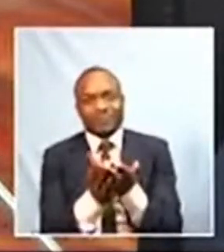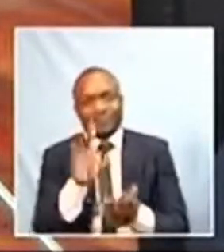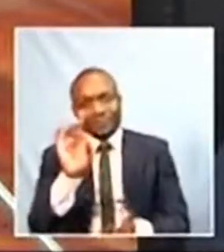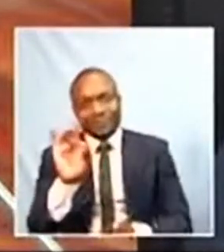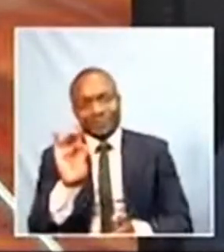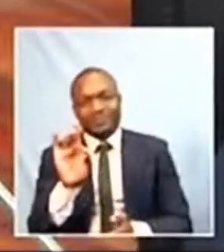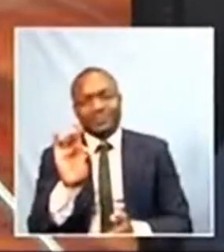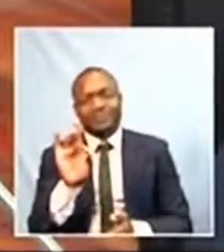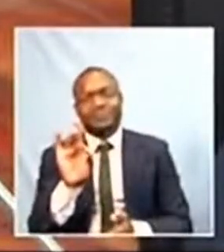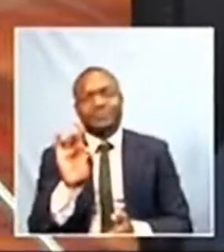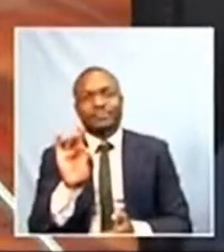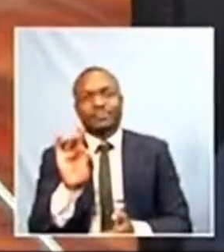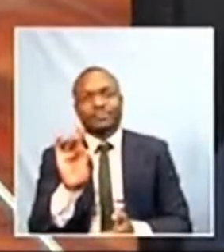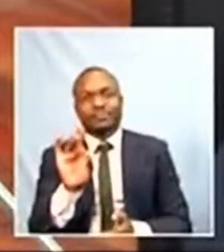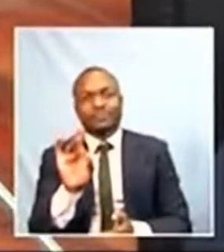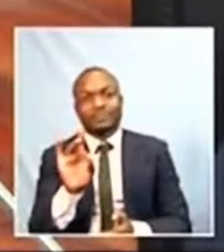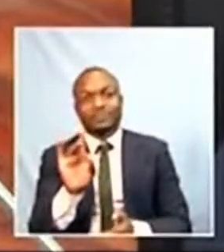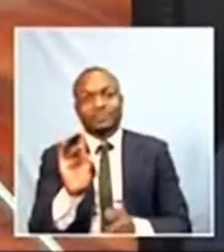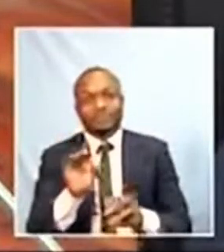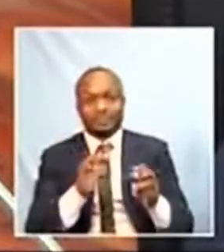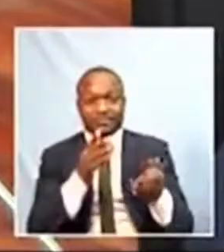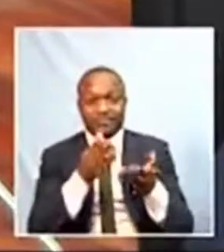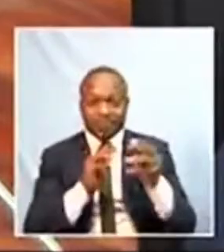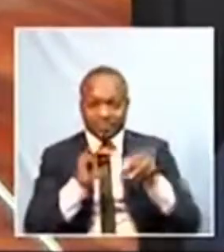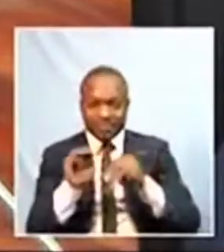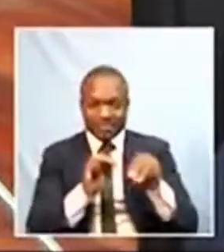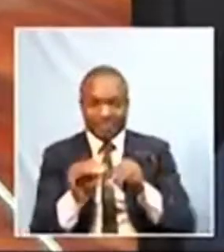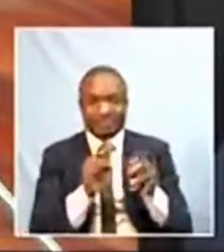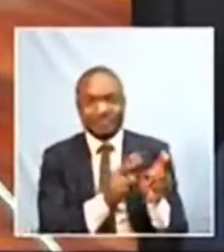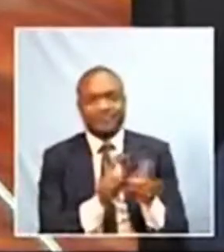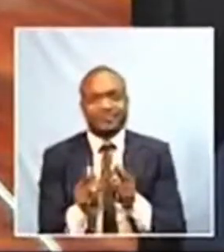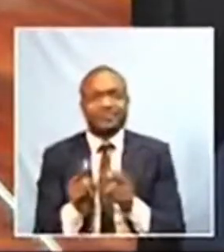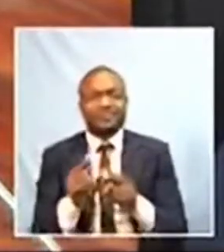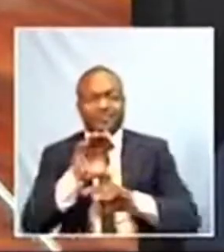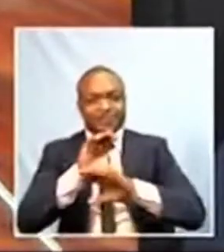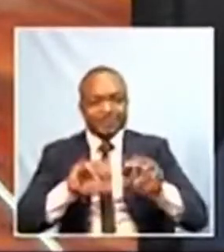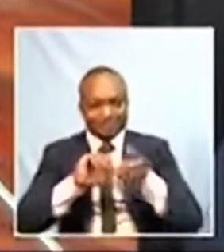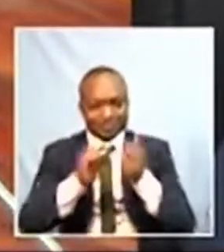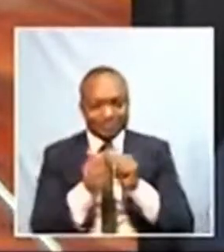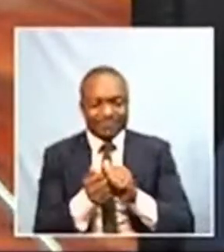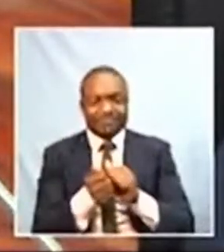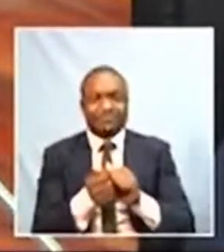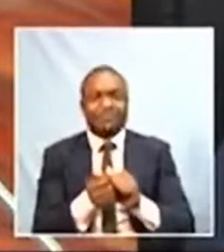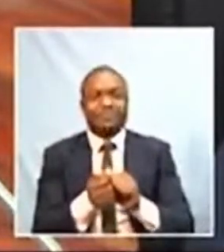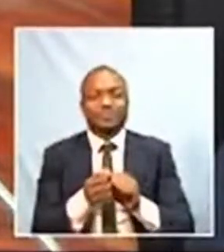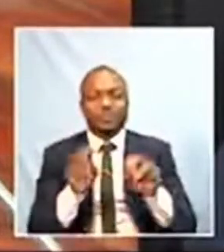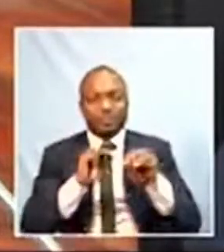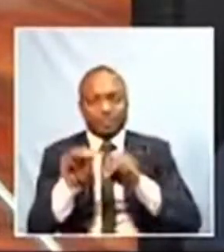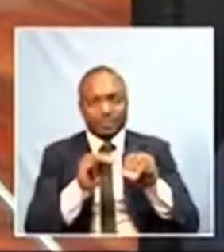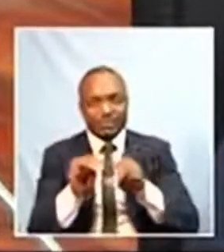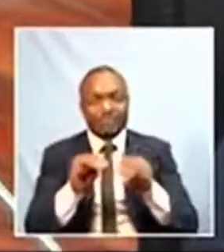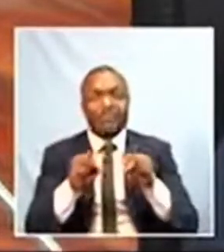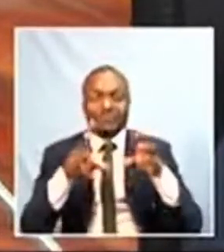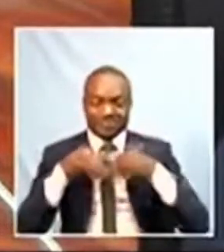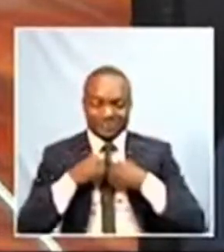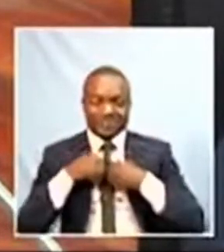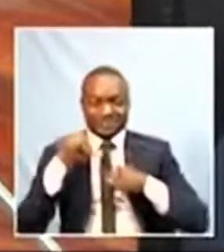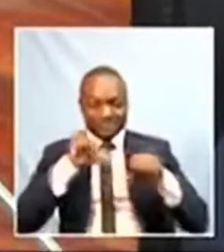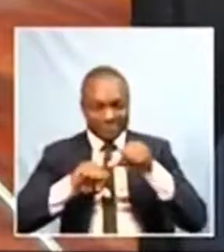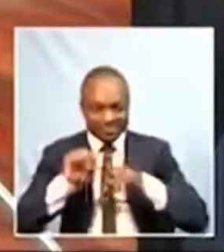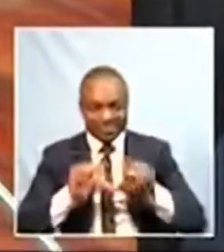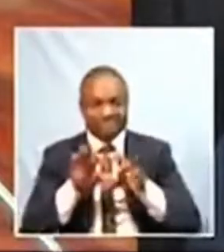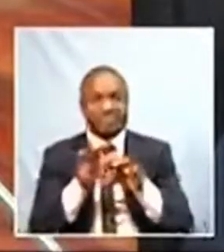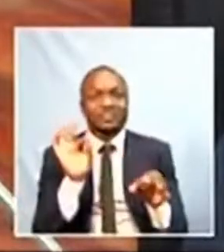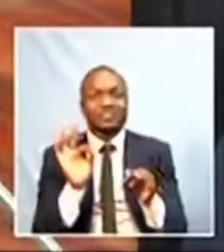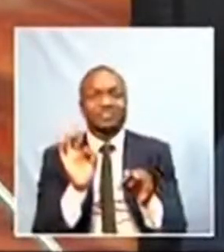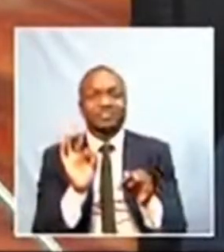analysis on soft loans. Management response, cause of query. Management acknowledges the observations of the